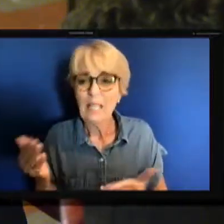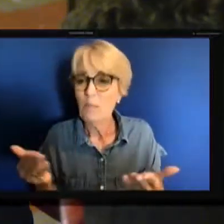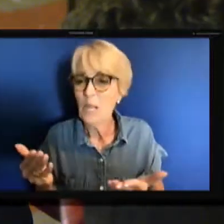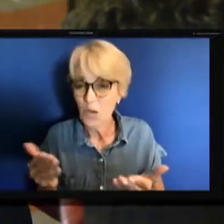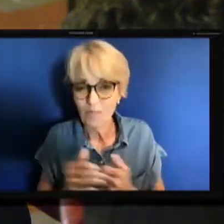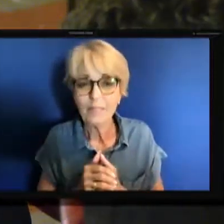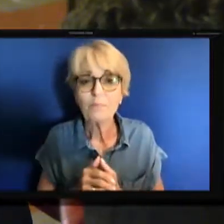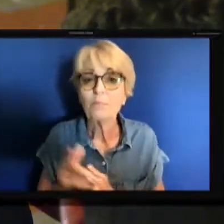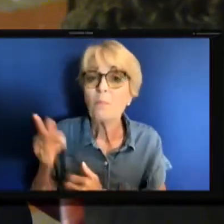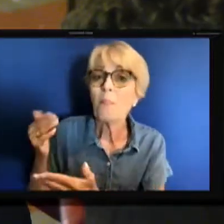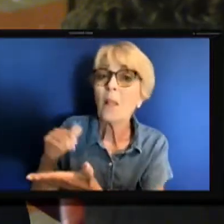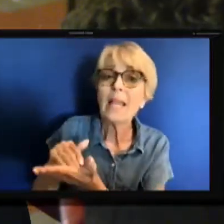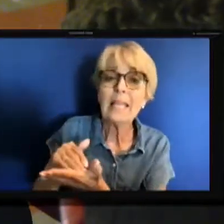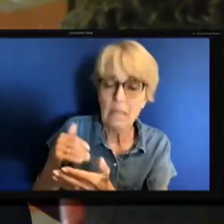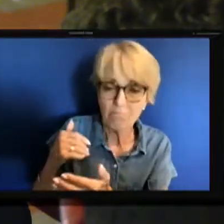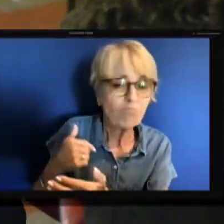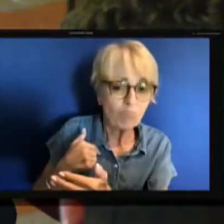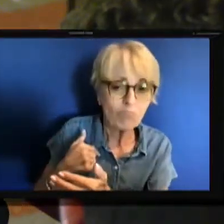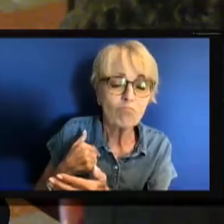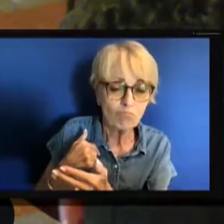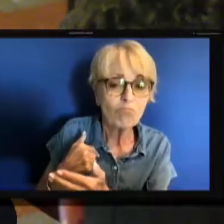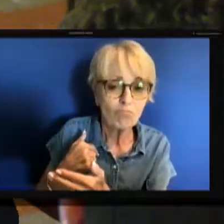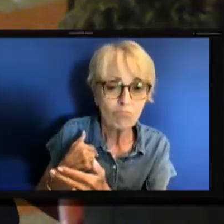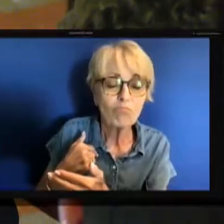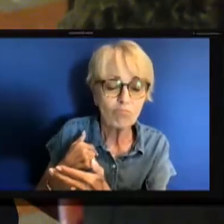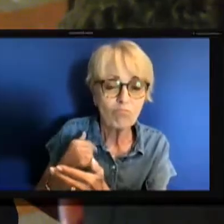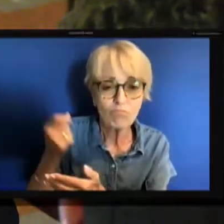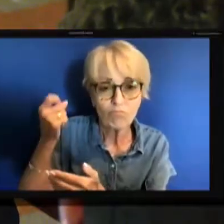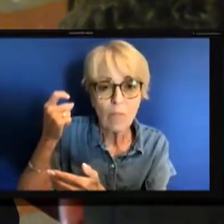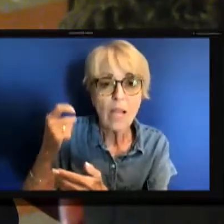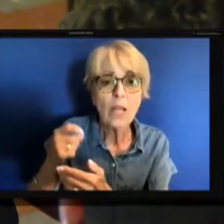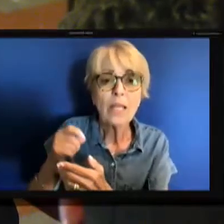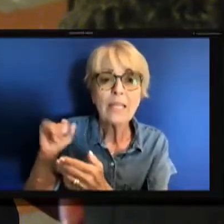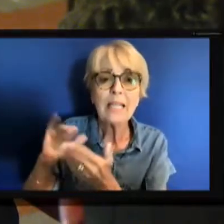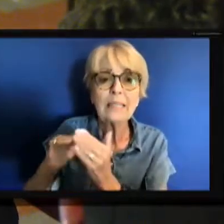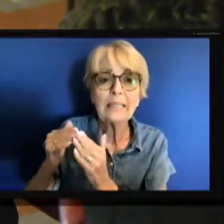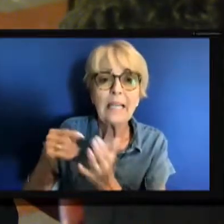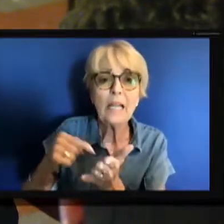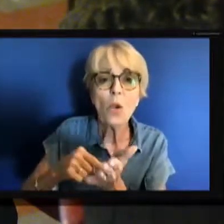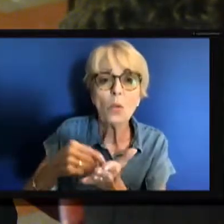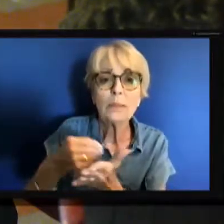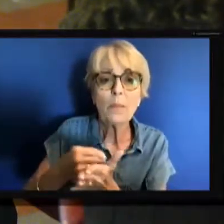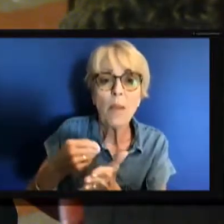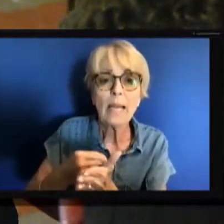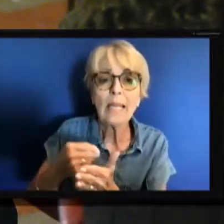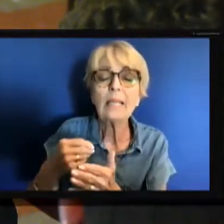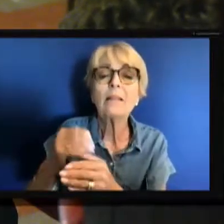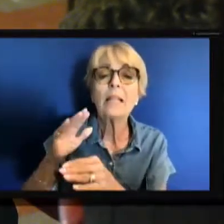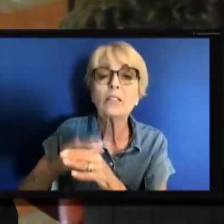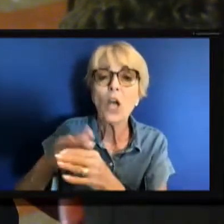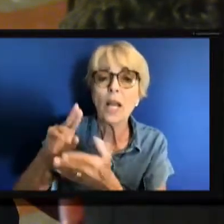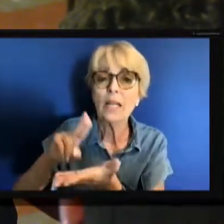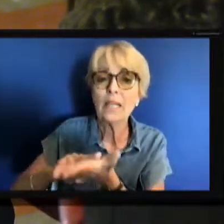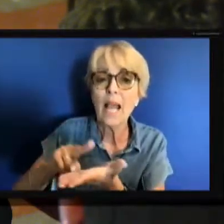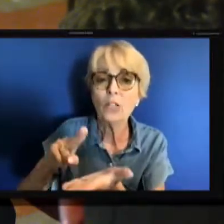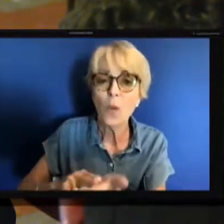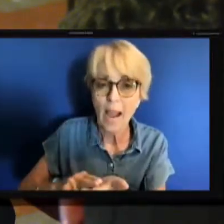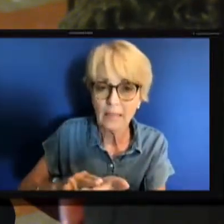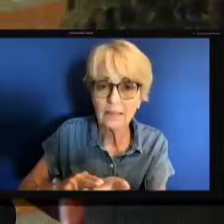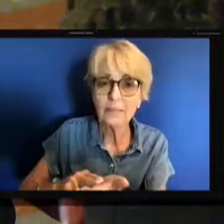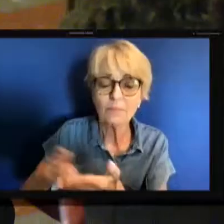Again, I'm not disagreeing with your perspective. The city owes someone money at the point at which we sign a contract to pay them, and we've not done that. I